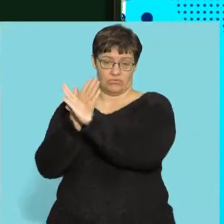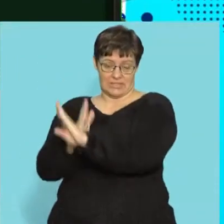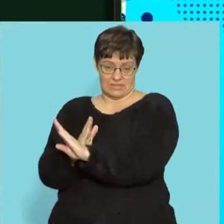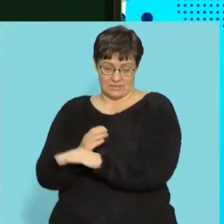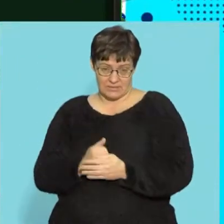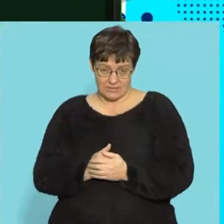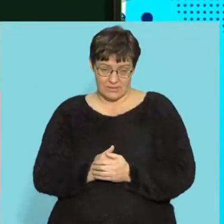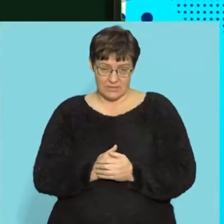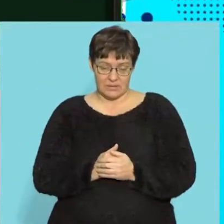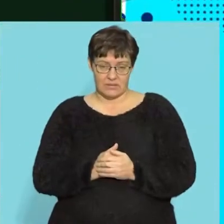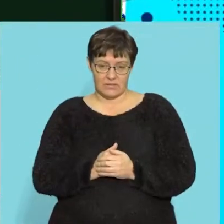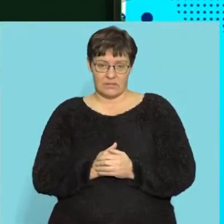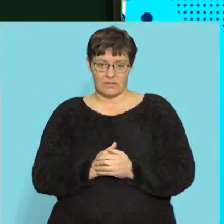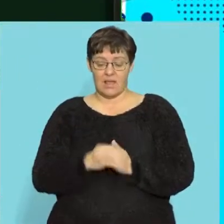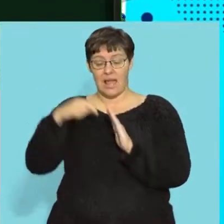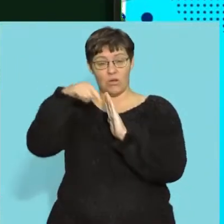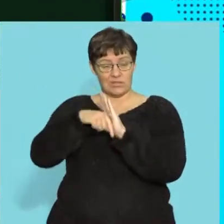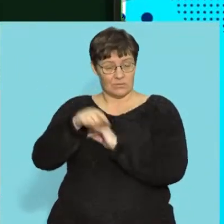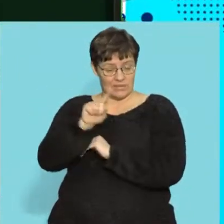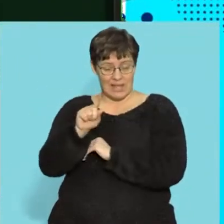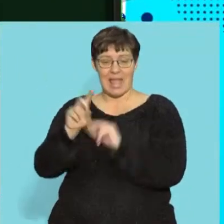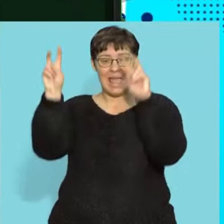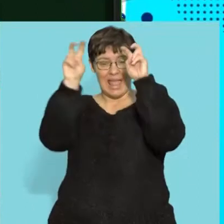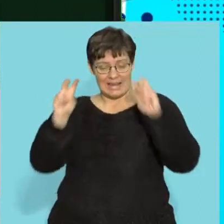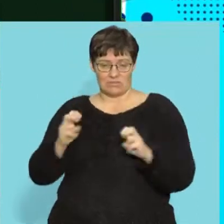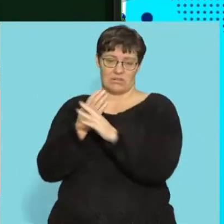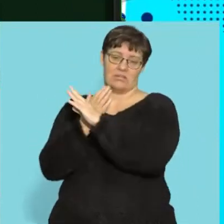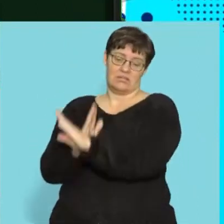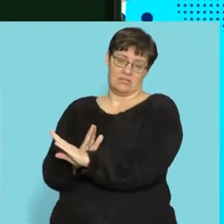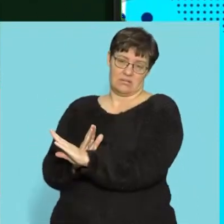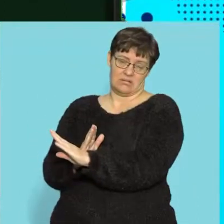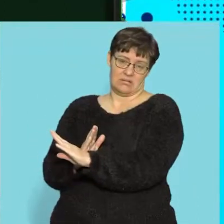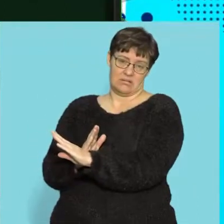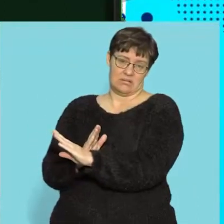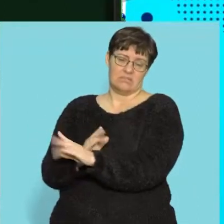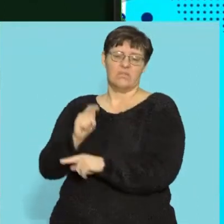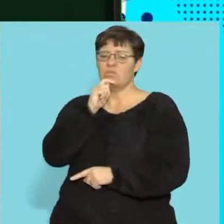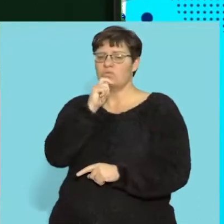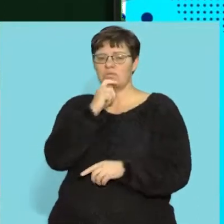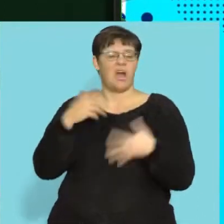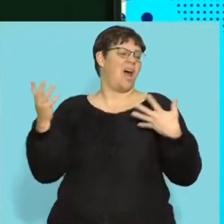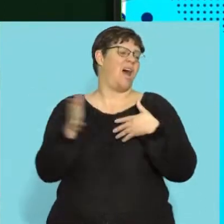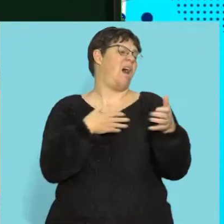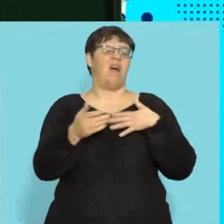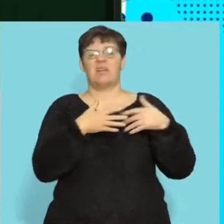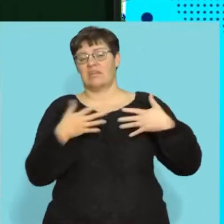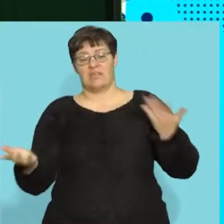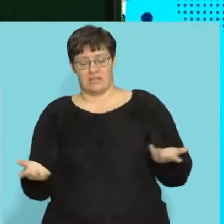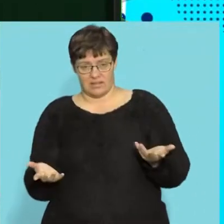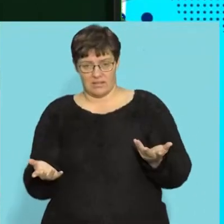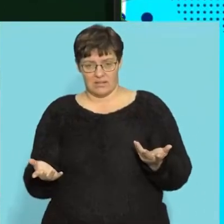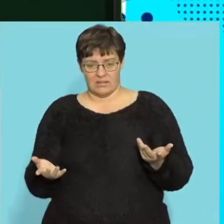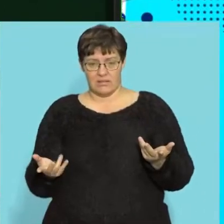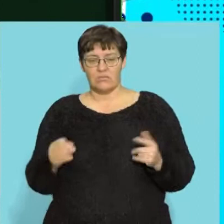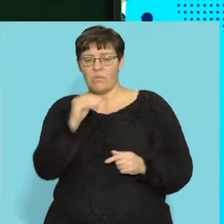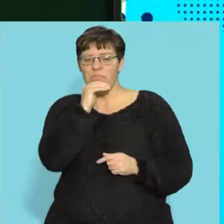as electrical resistance. So the context is electrical resistance, because resistance is a term that can be used